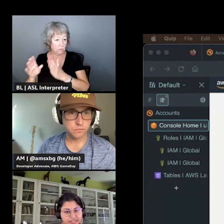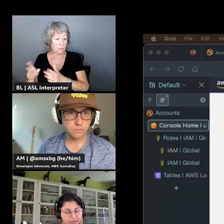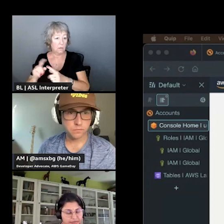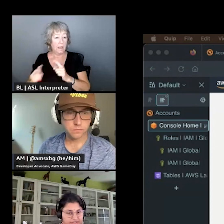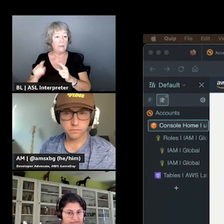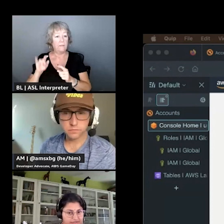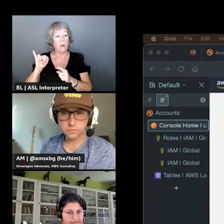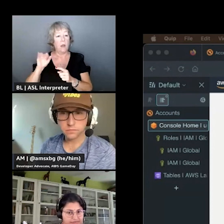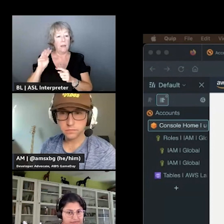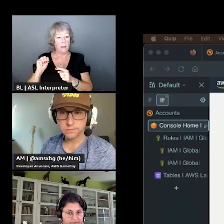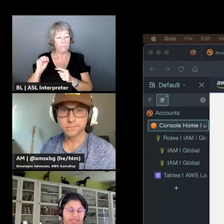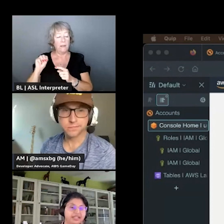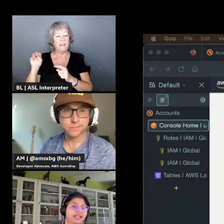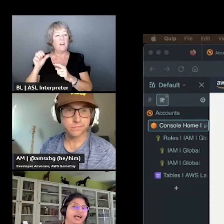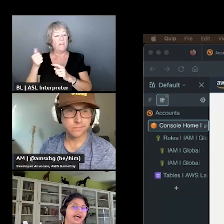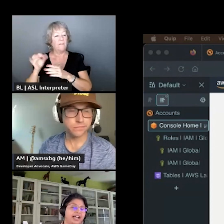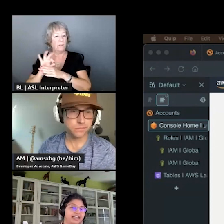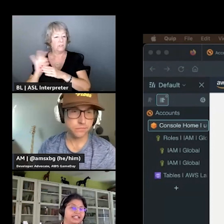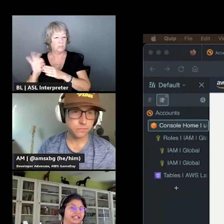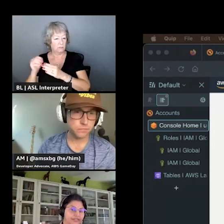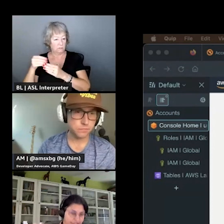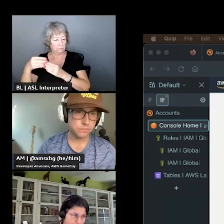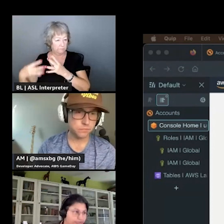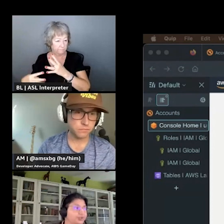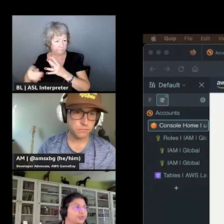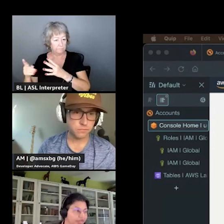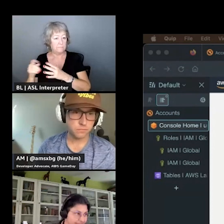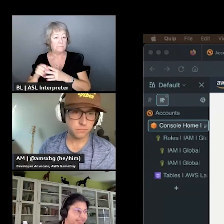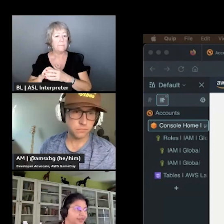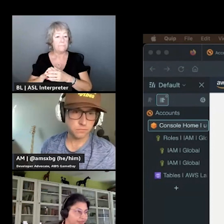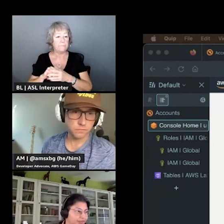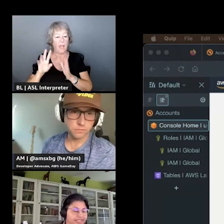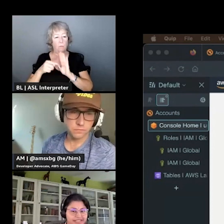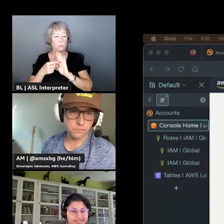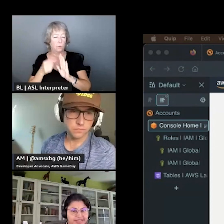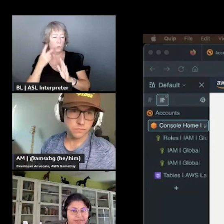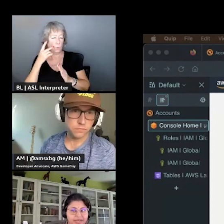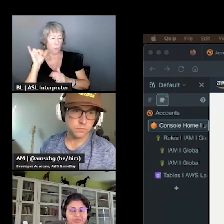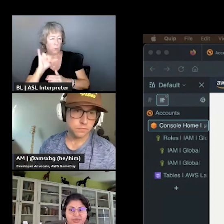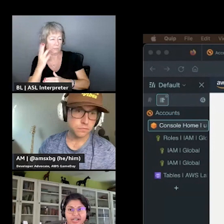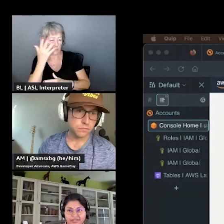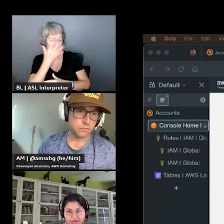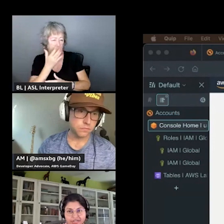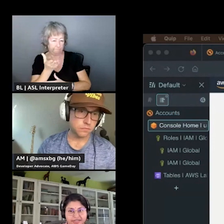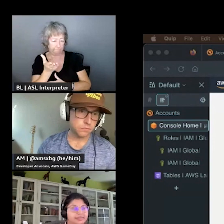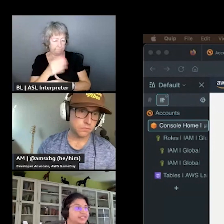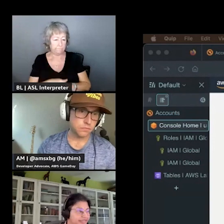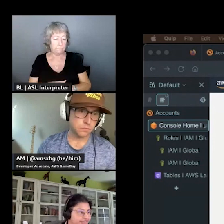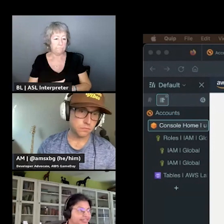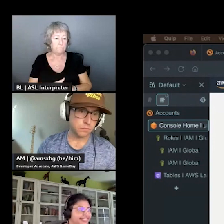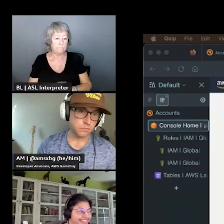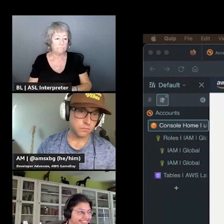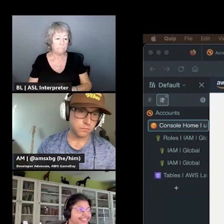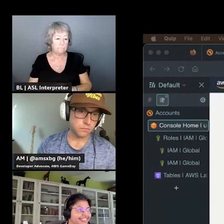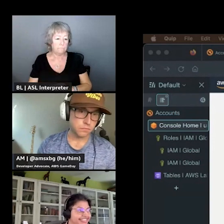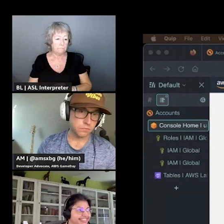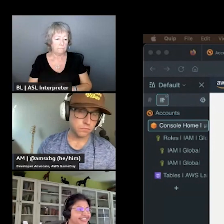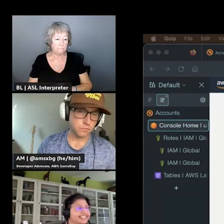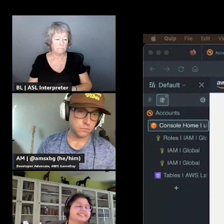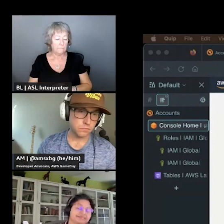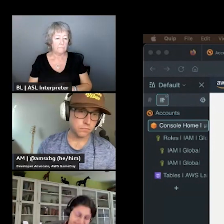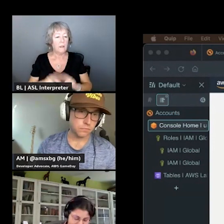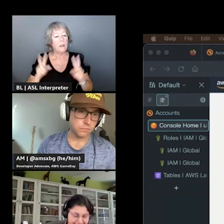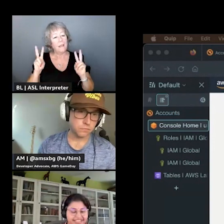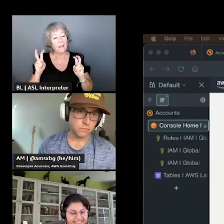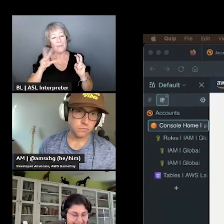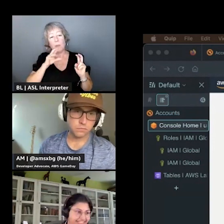IAM and S3 permissions. Okay, and I will show you what that is. Okay, and so I have logged quote unquote old way, the